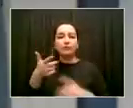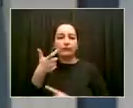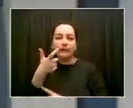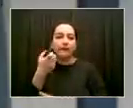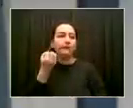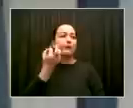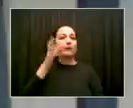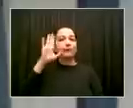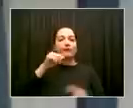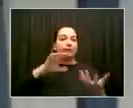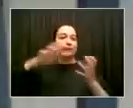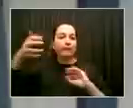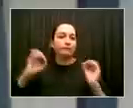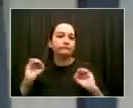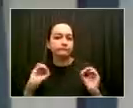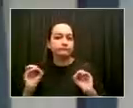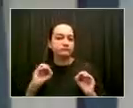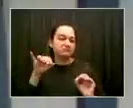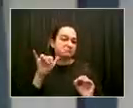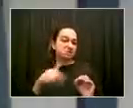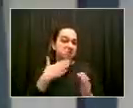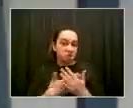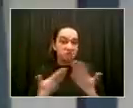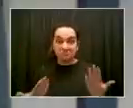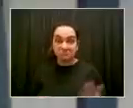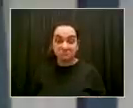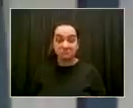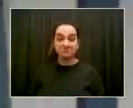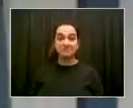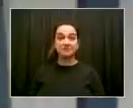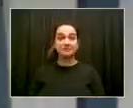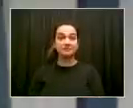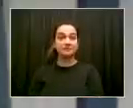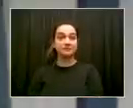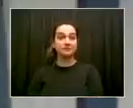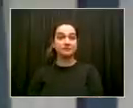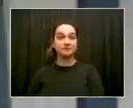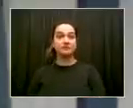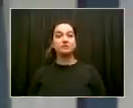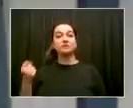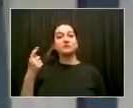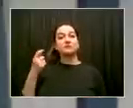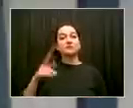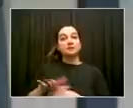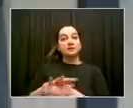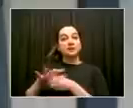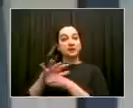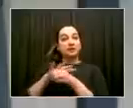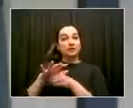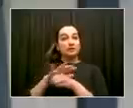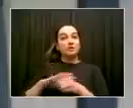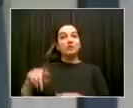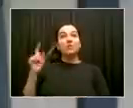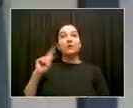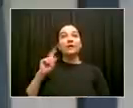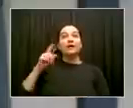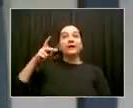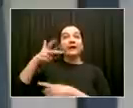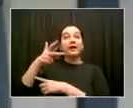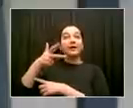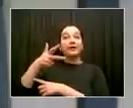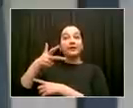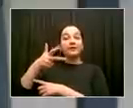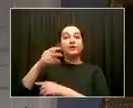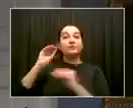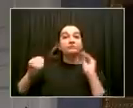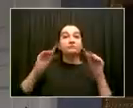been expanded by 12 square miles, and by the end of this month, we're going to expand by additional 4 square miles. Excellent. Thank you. Thank you,